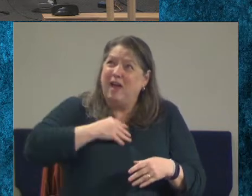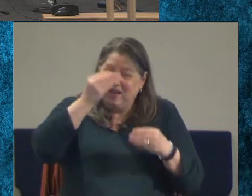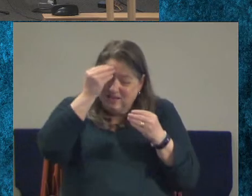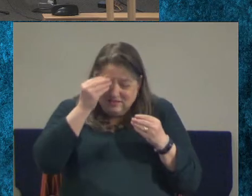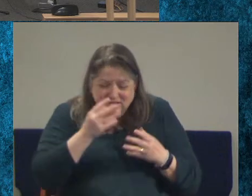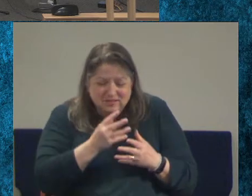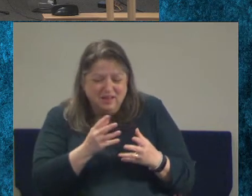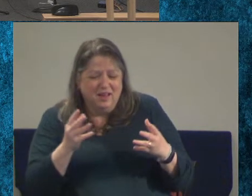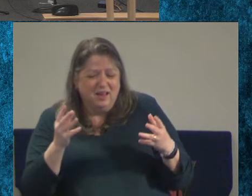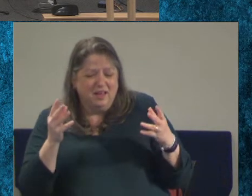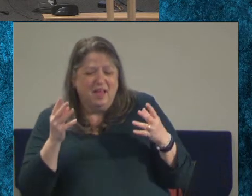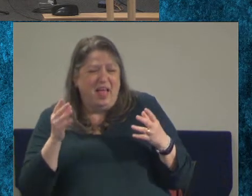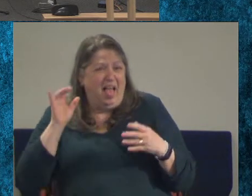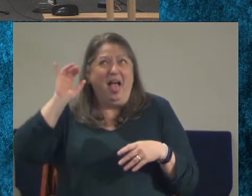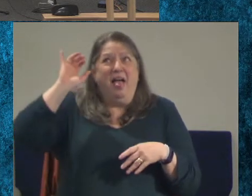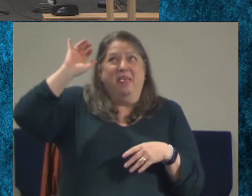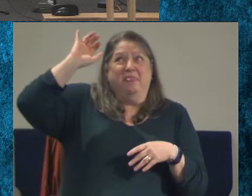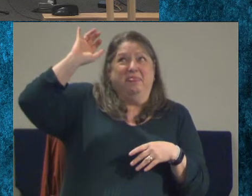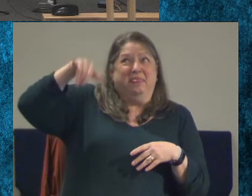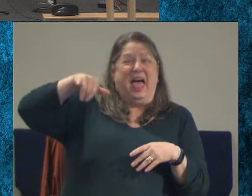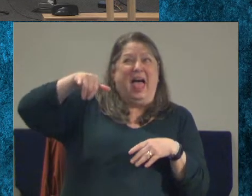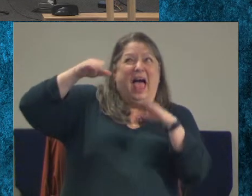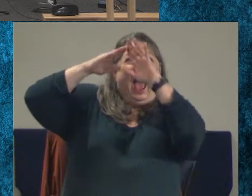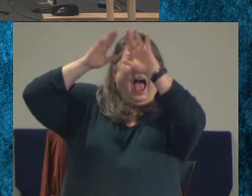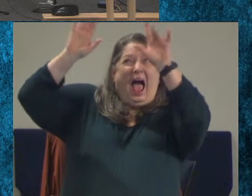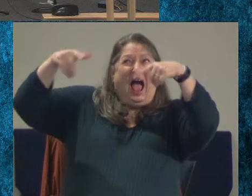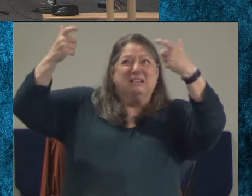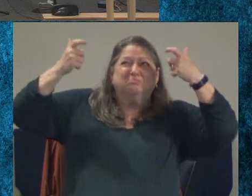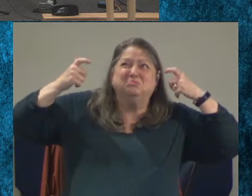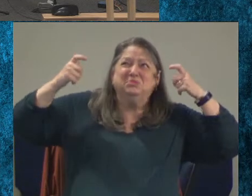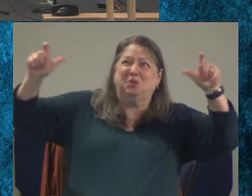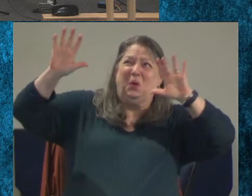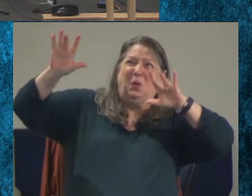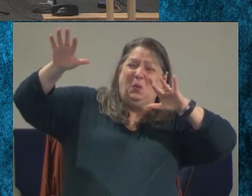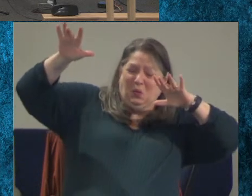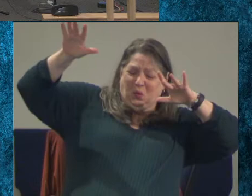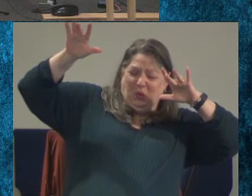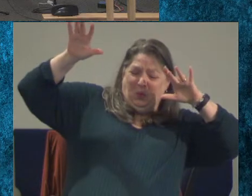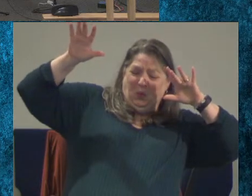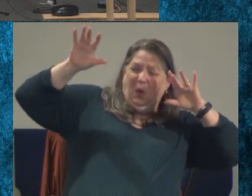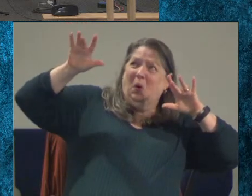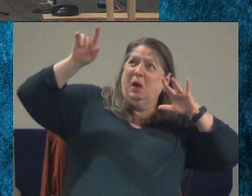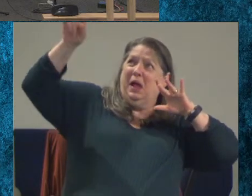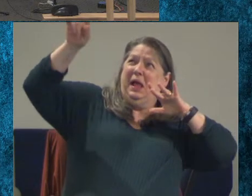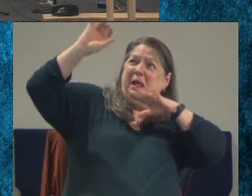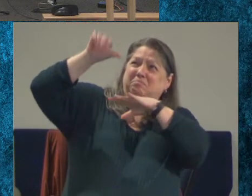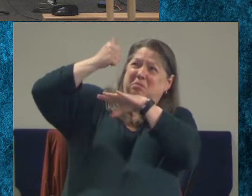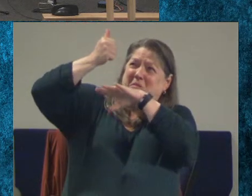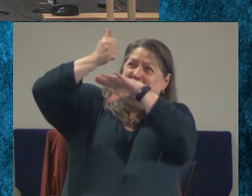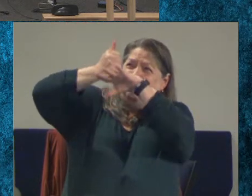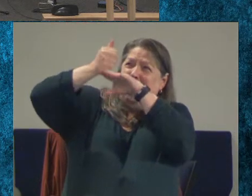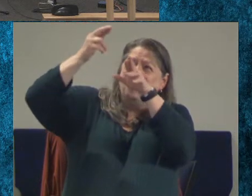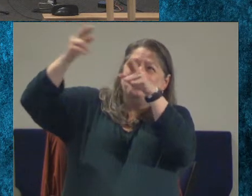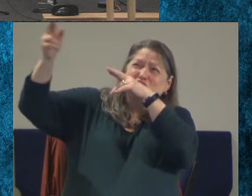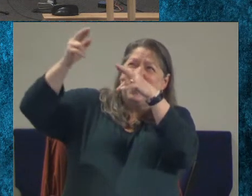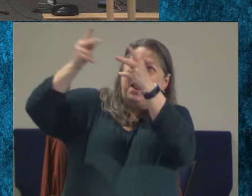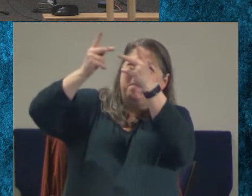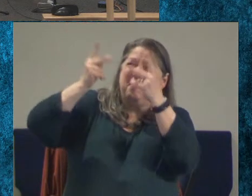grace. In the mansions bright and blessed, he'll prepare for us